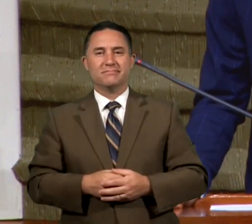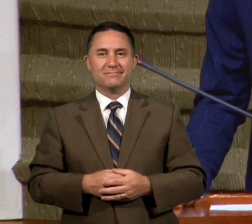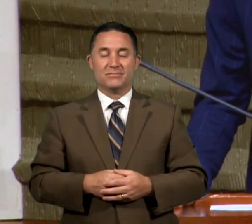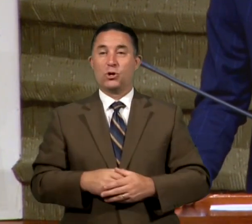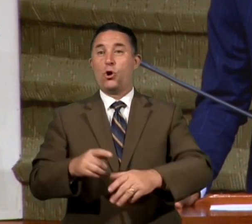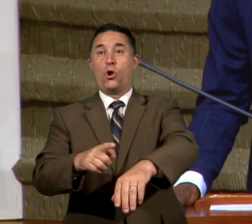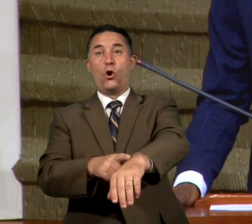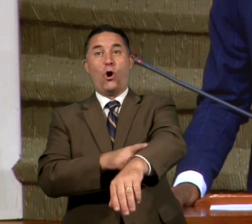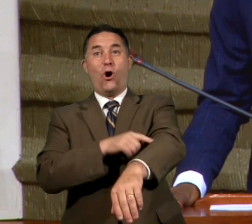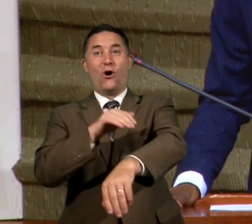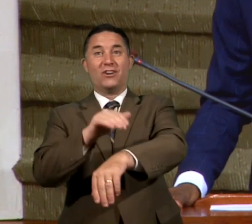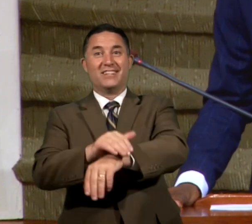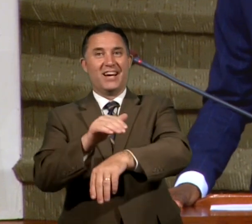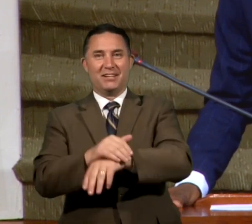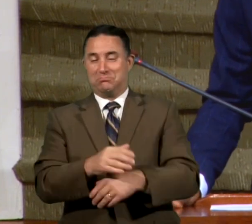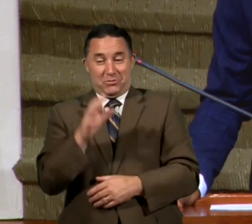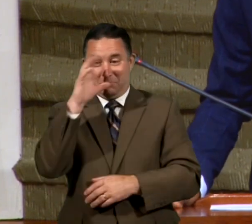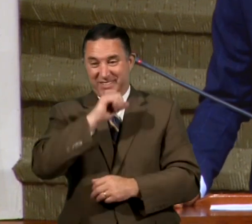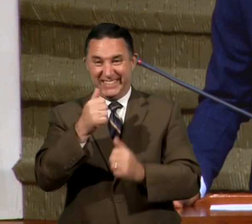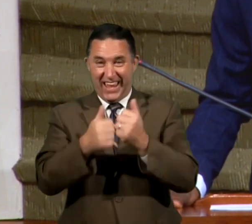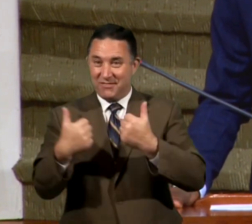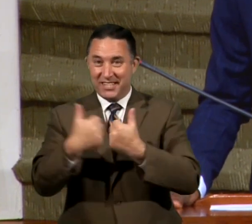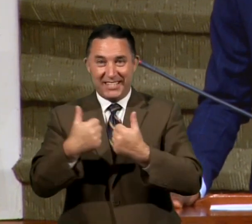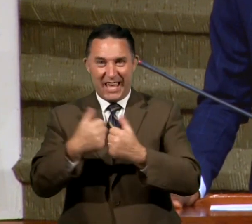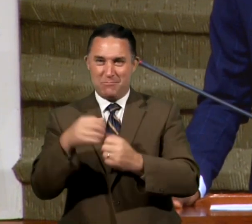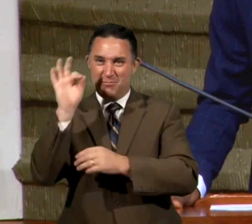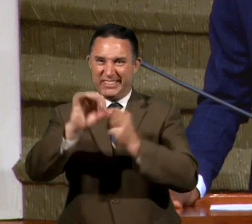long night, y'all. We missing every game tonight.